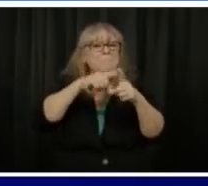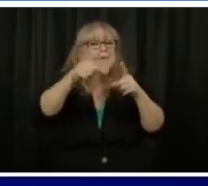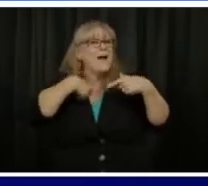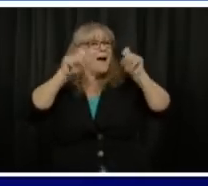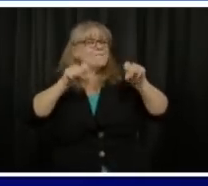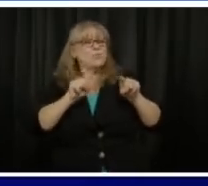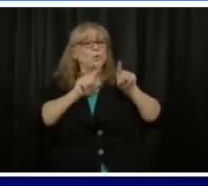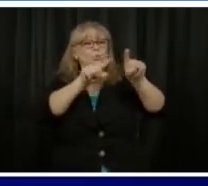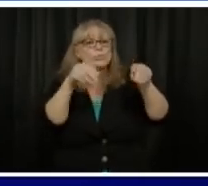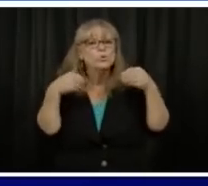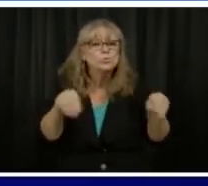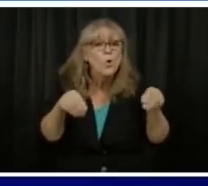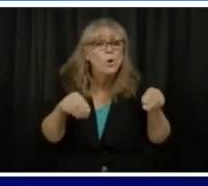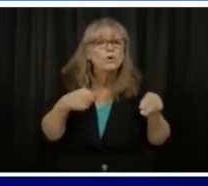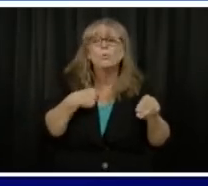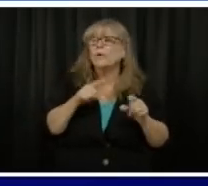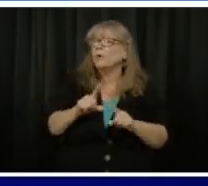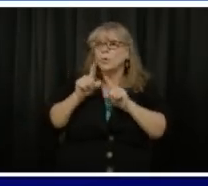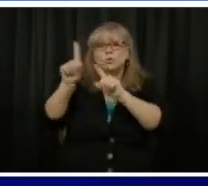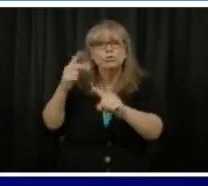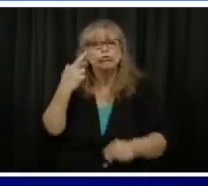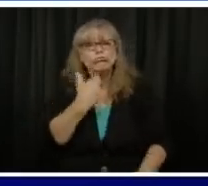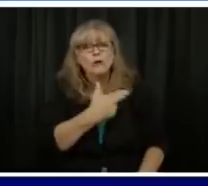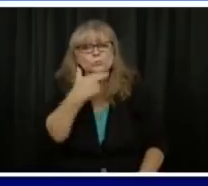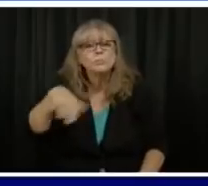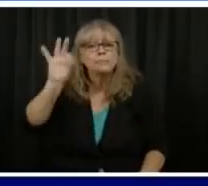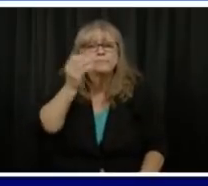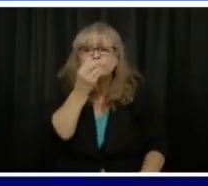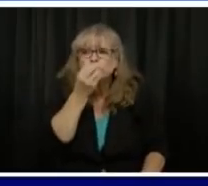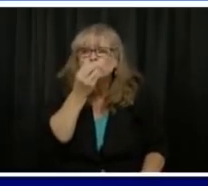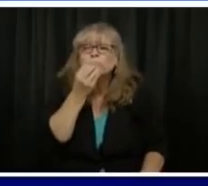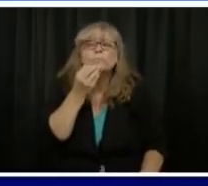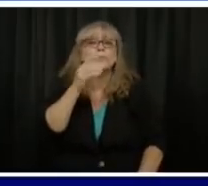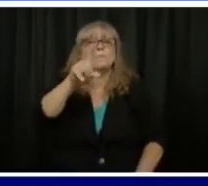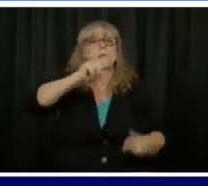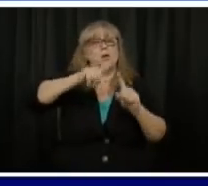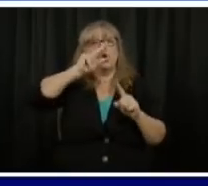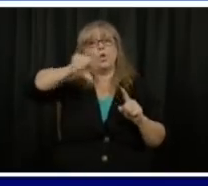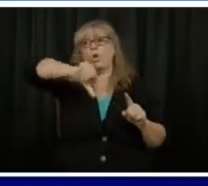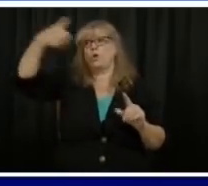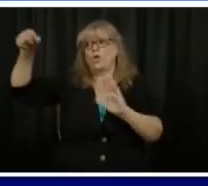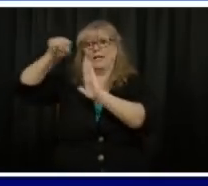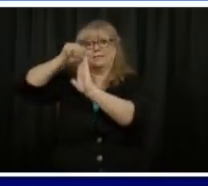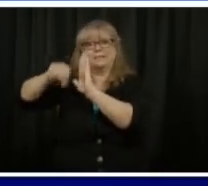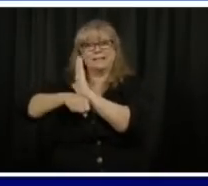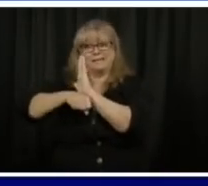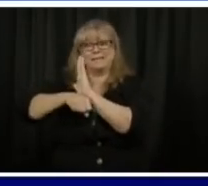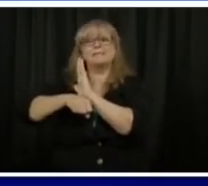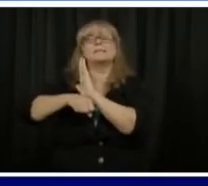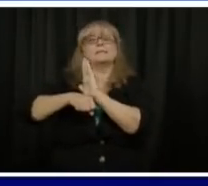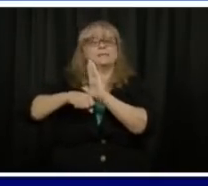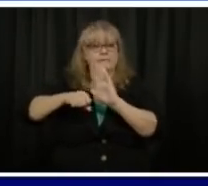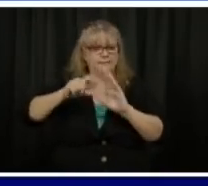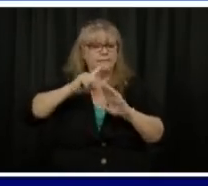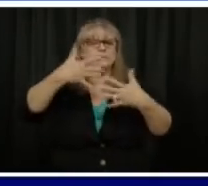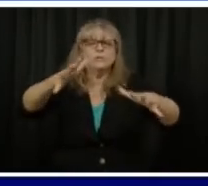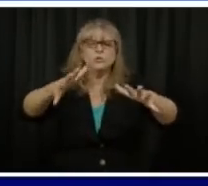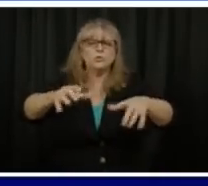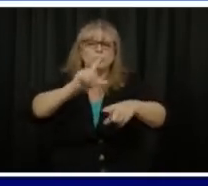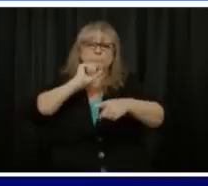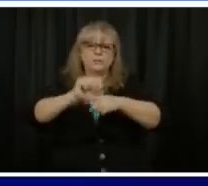restaurants, and can potentially, and we've seen this in other states, have led to a greater spread of the virus across people of all age groups.